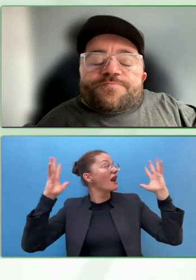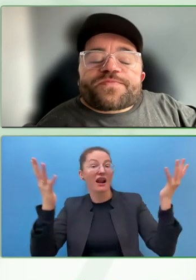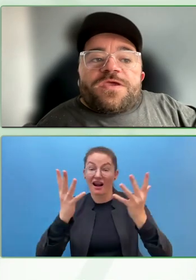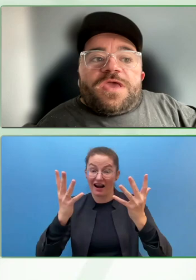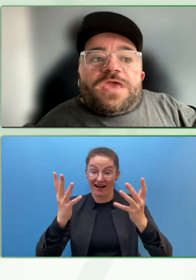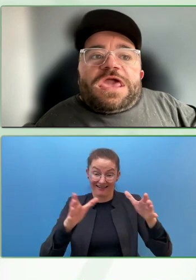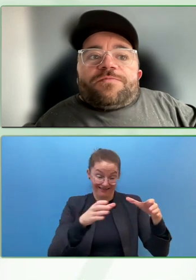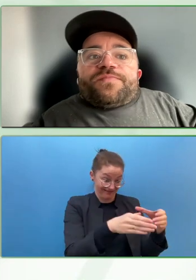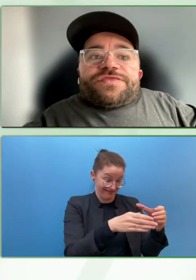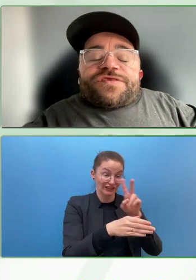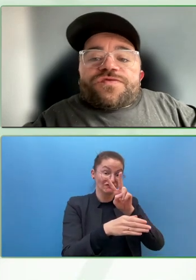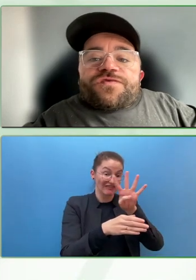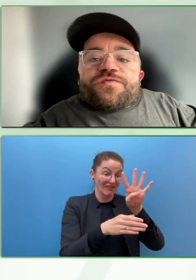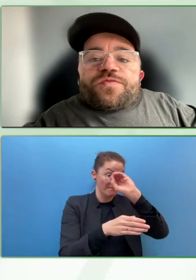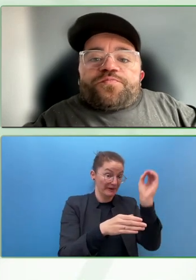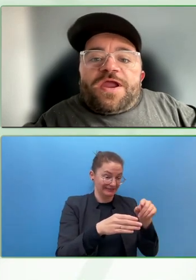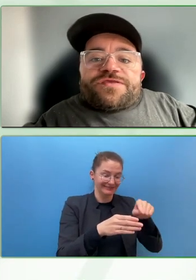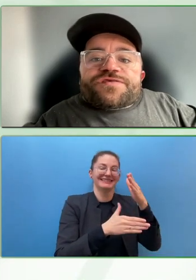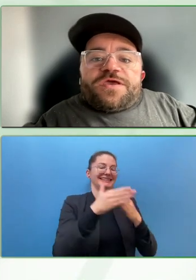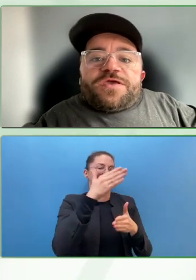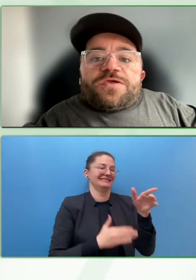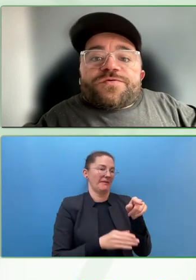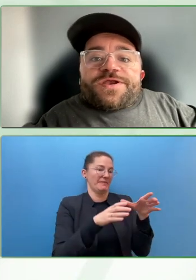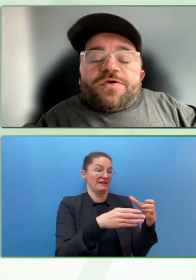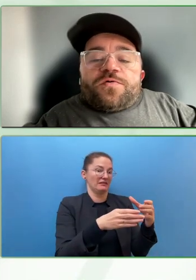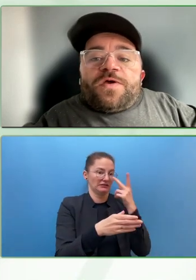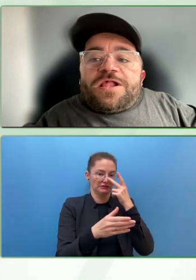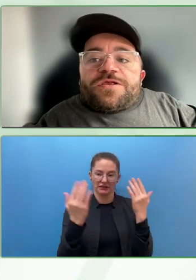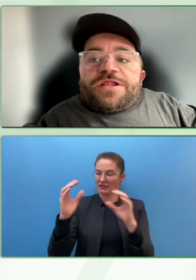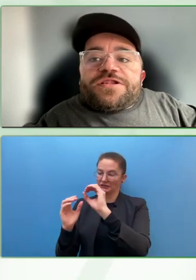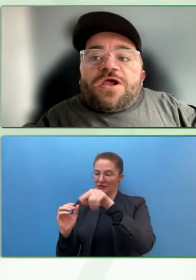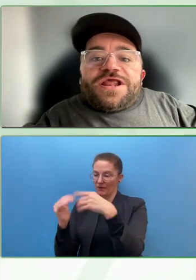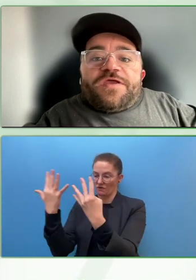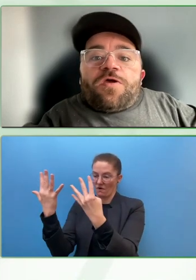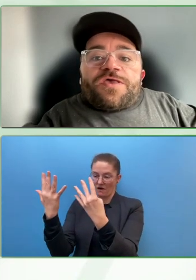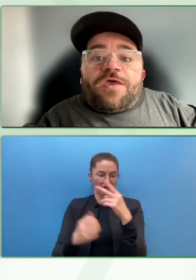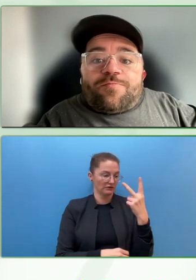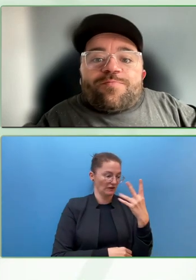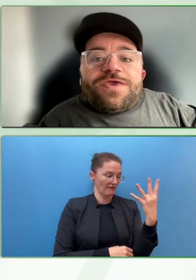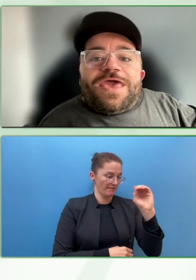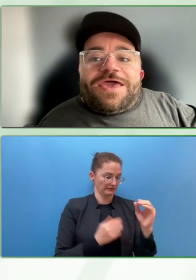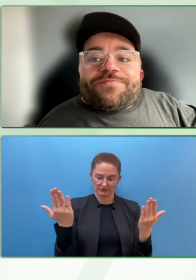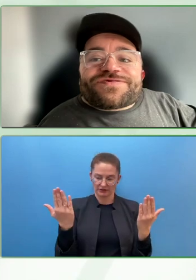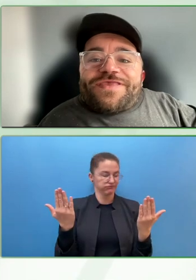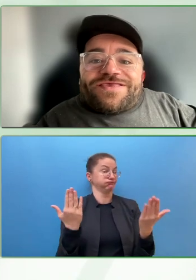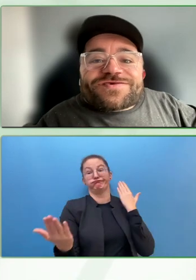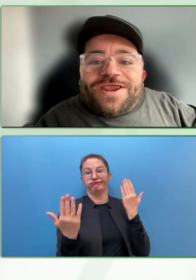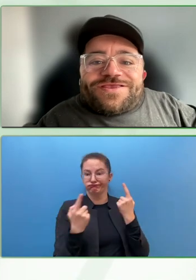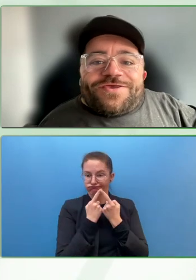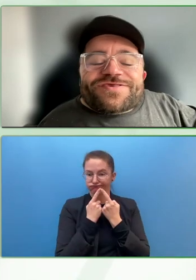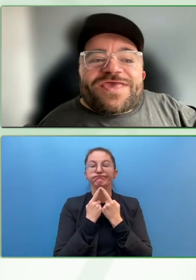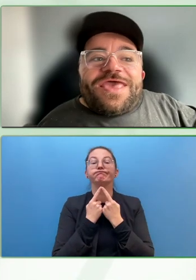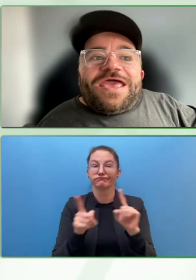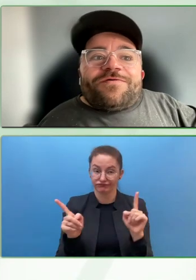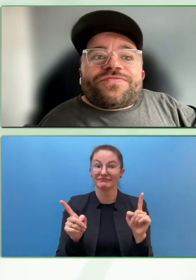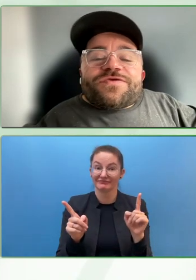1%. In terms of the brands that are doing it well, luckily there are some, so that's great